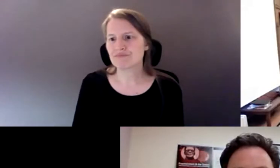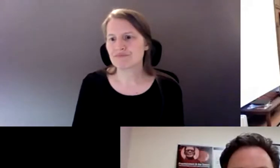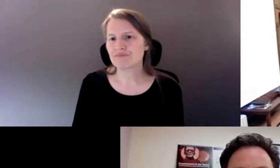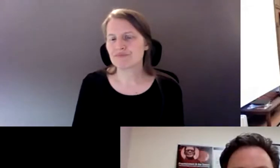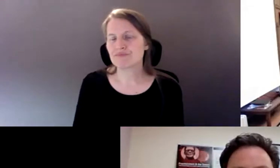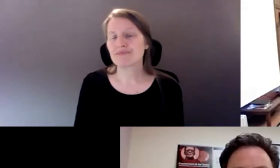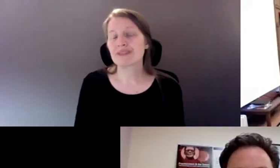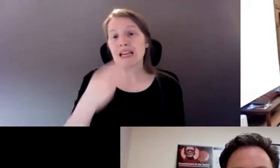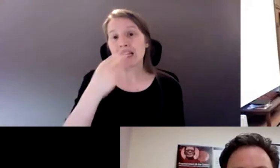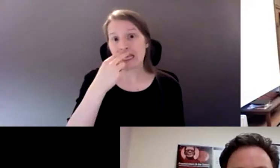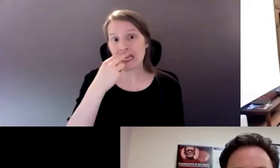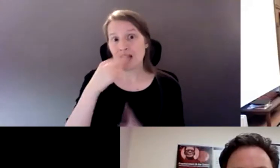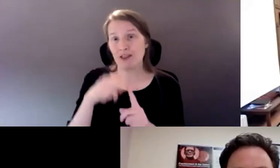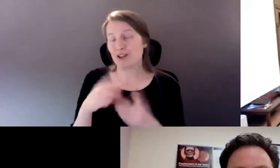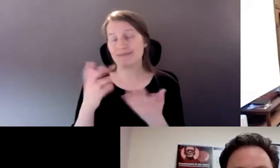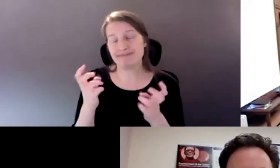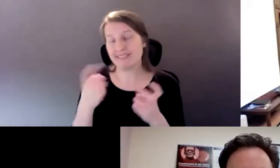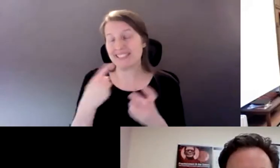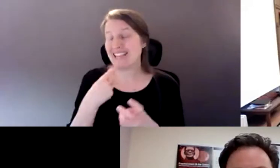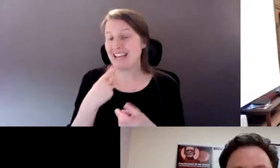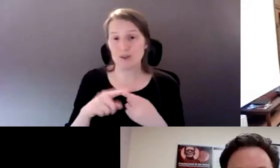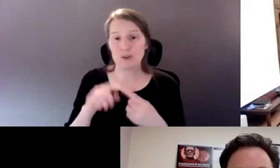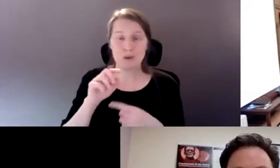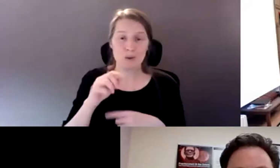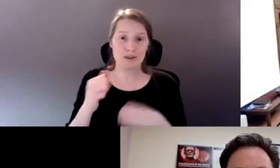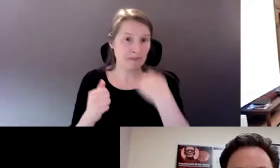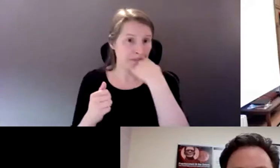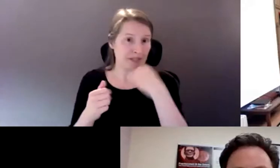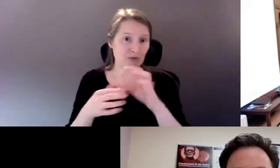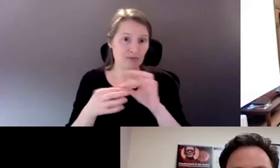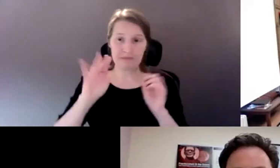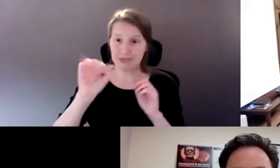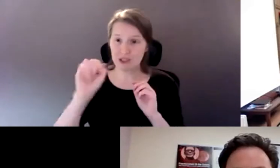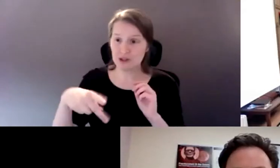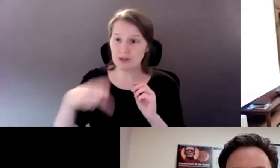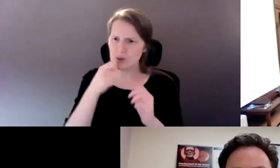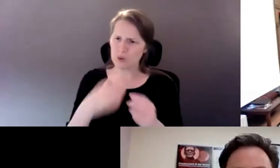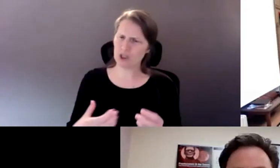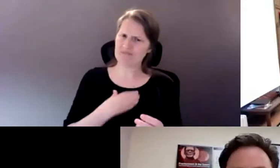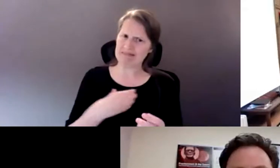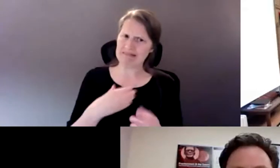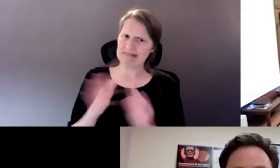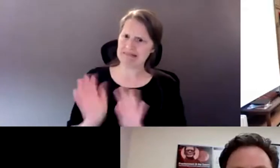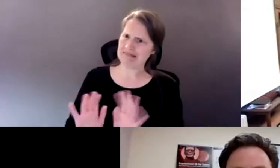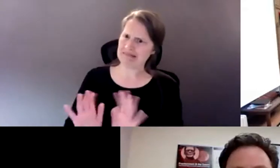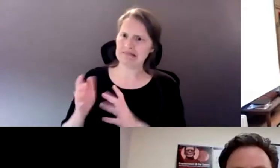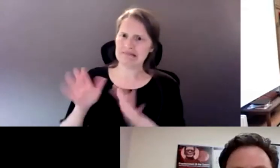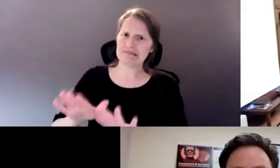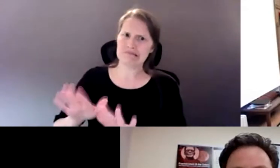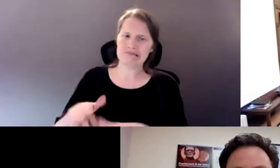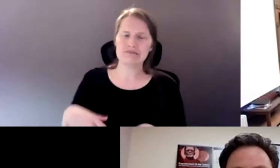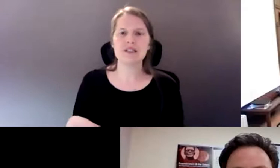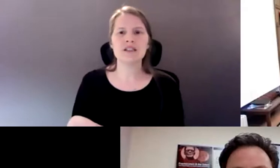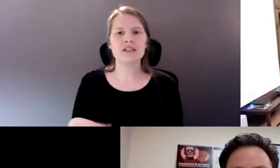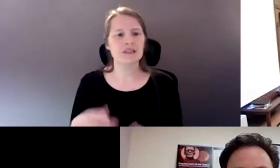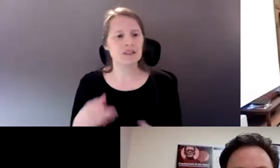Hitler was supposed to have said to some bishops who came to protest his actions against the Jews, what